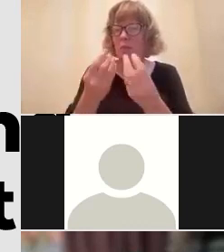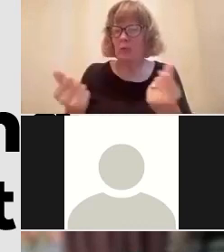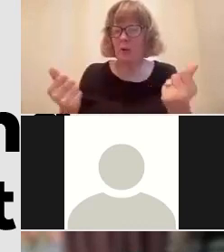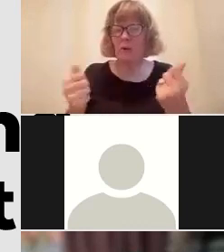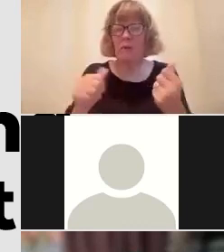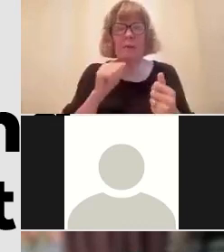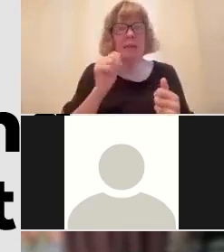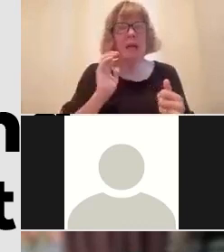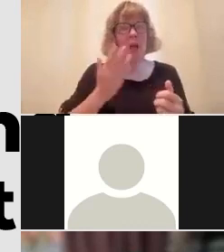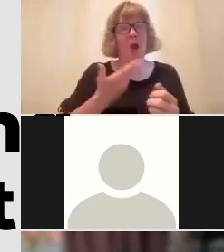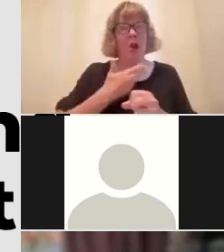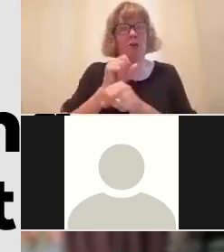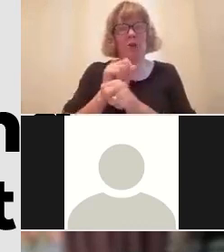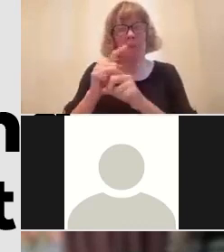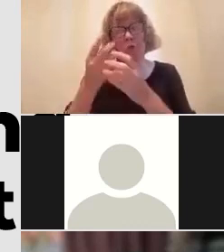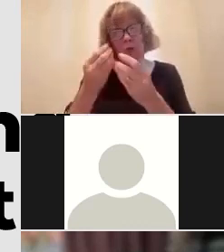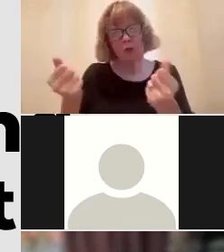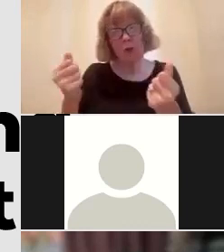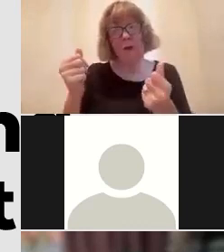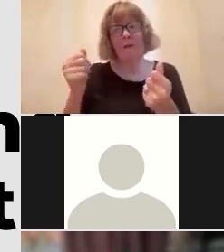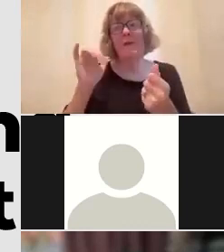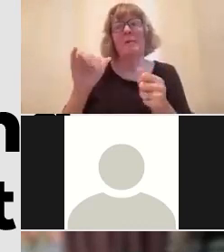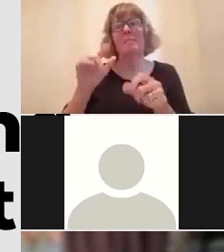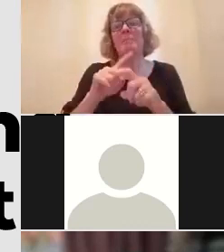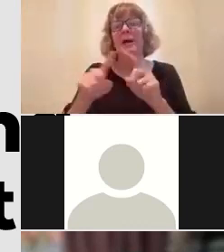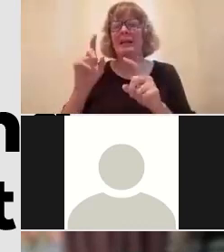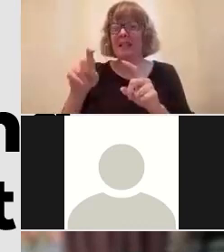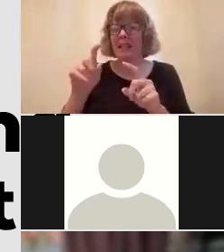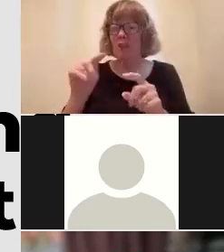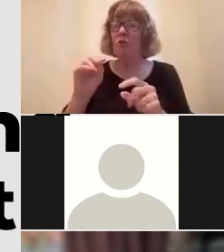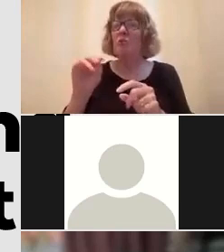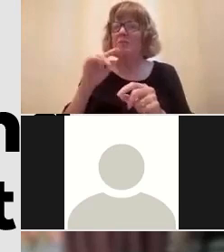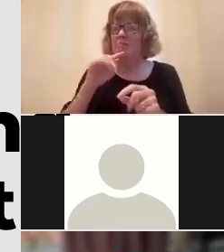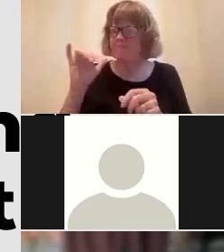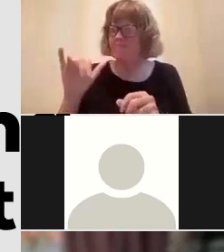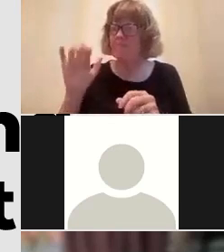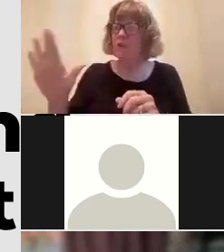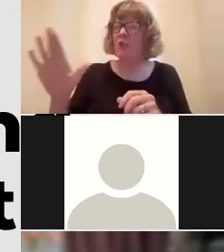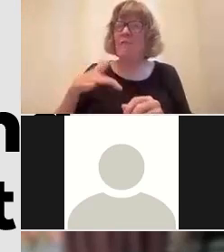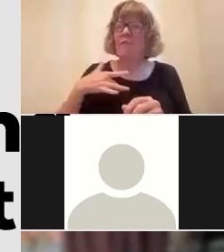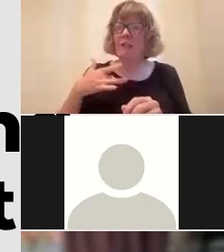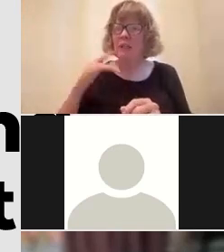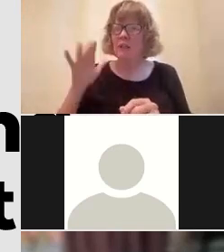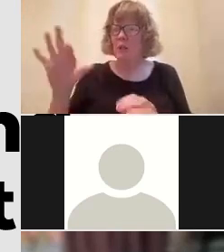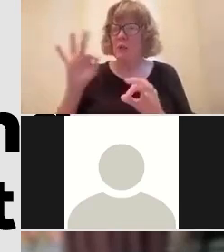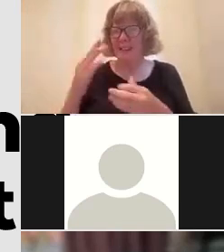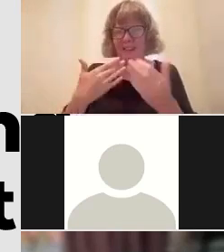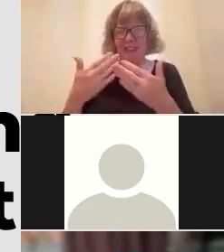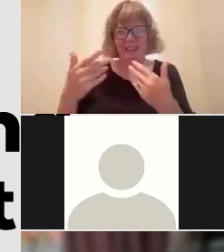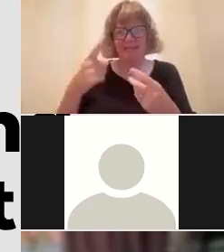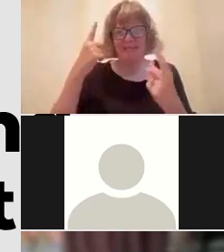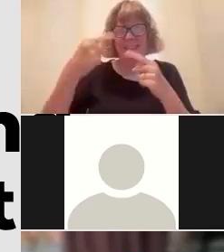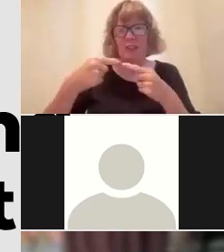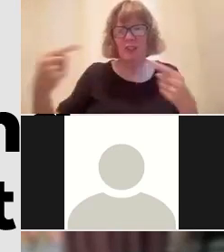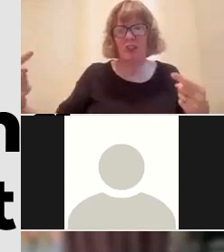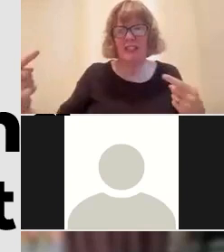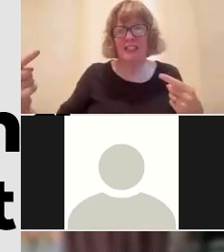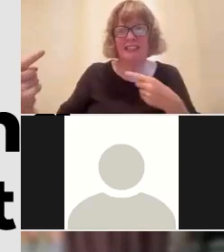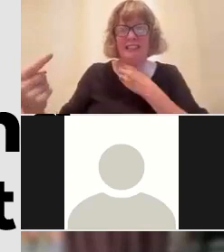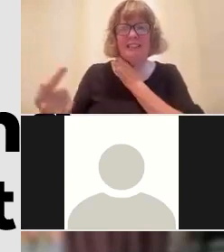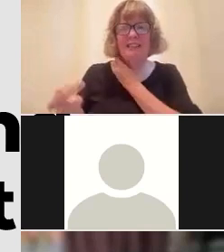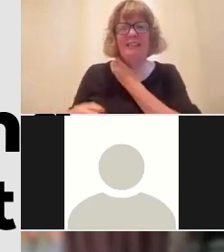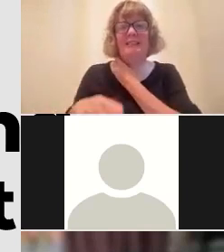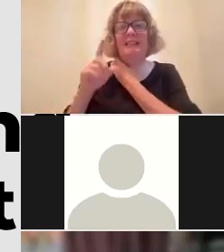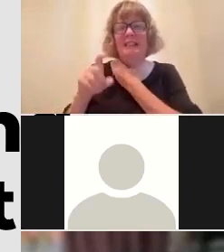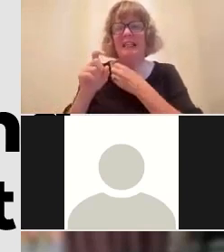problems, but we need to validate their feelings and choices, even when we don't agree with them. We need to highlight and focus